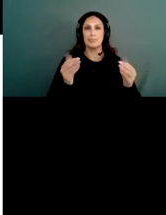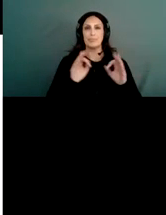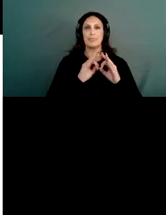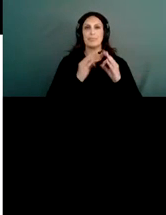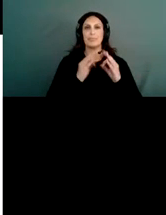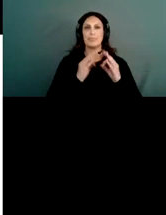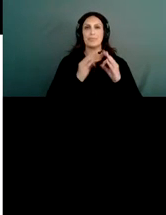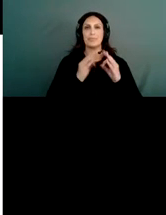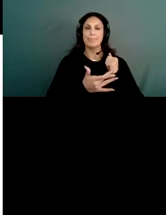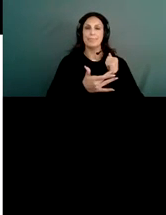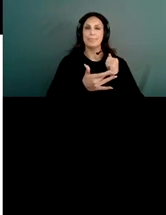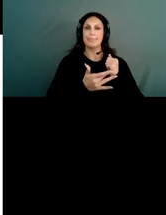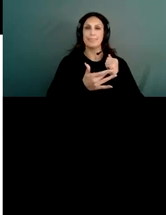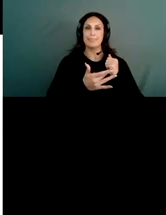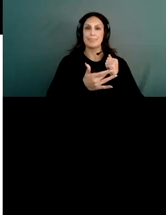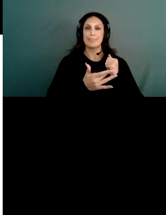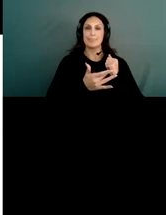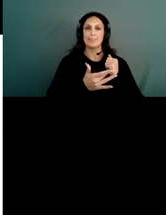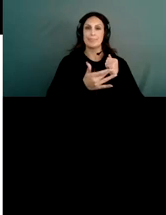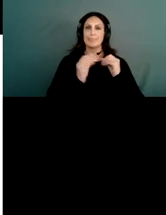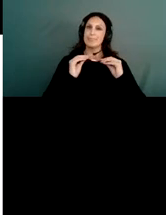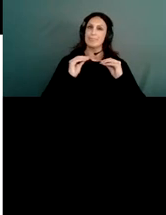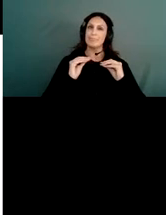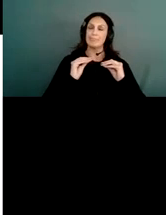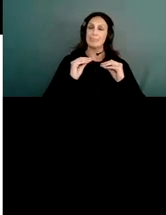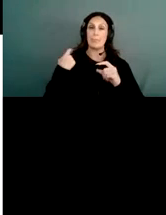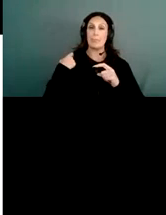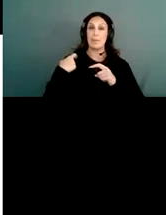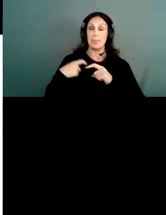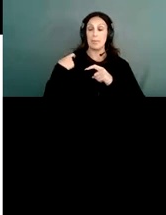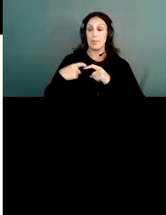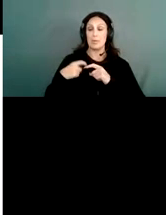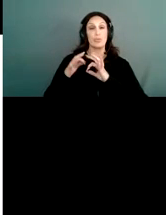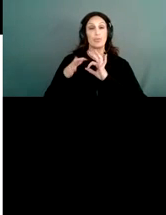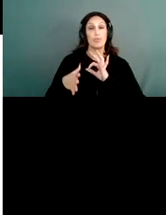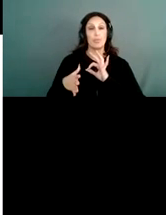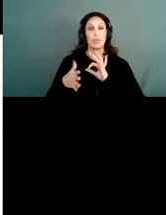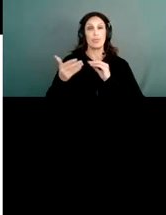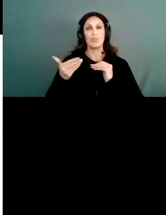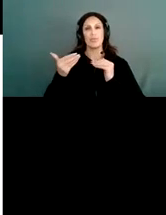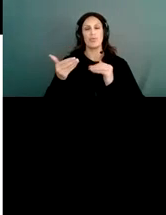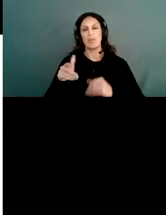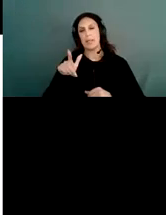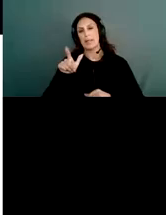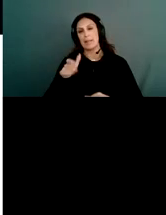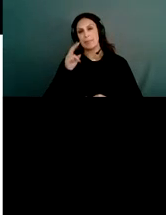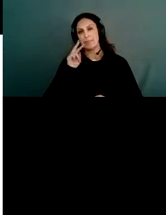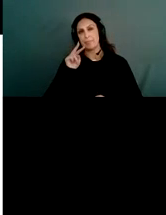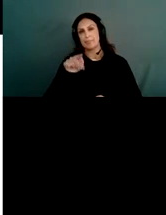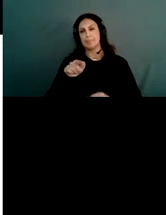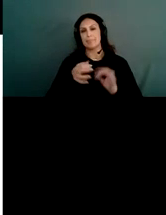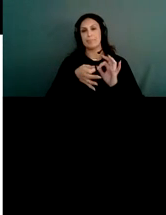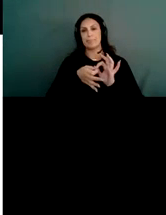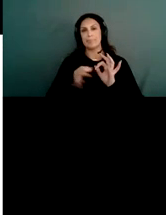Technology webinar. If you do need Spanish interpretation, please click on the globe icon and